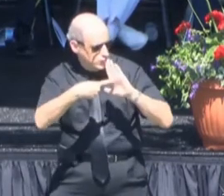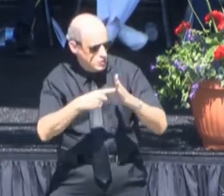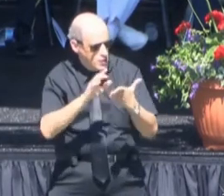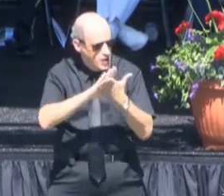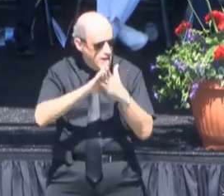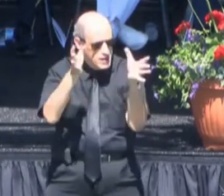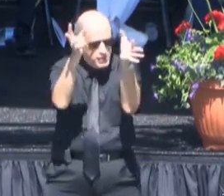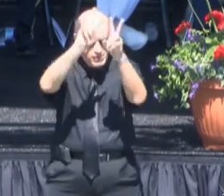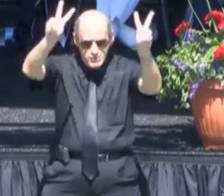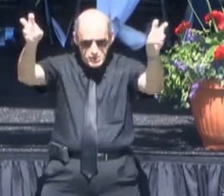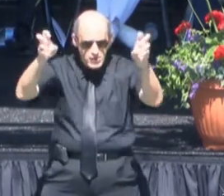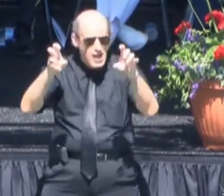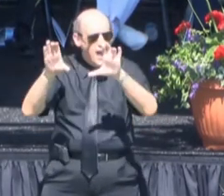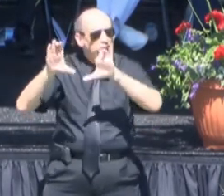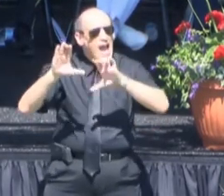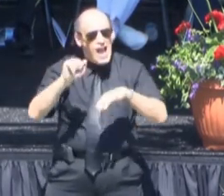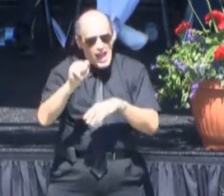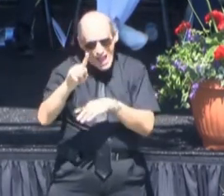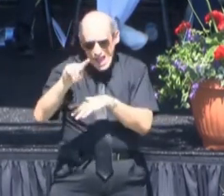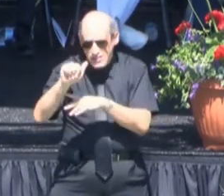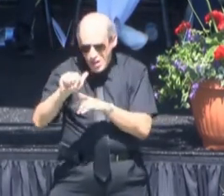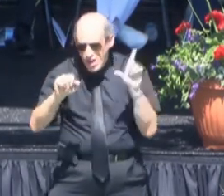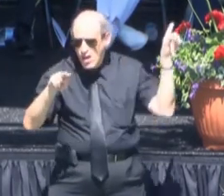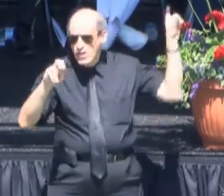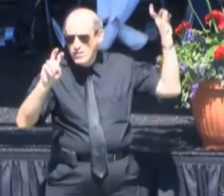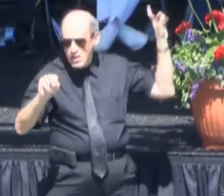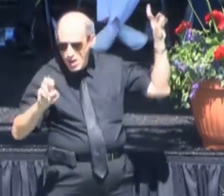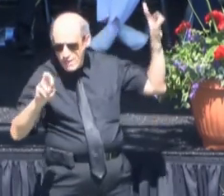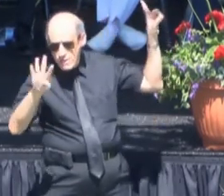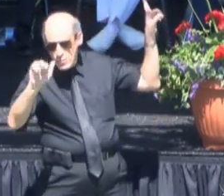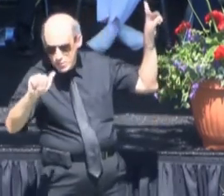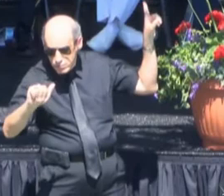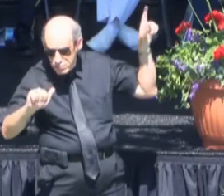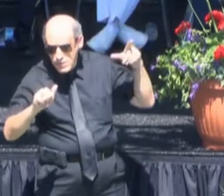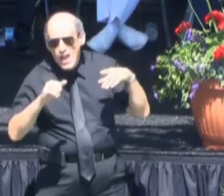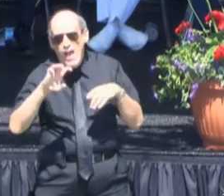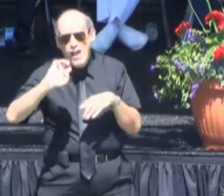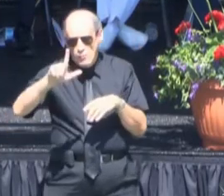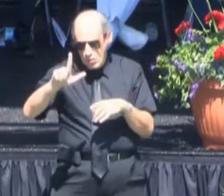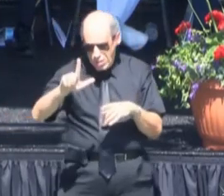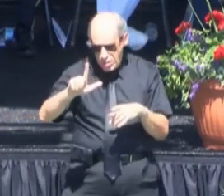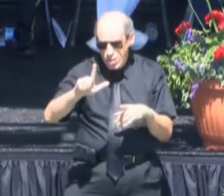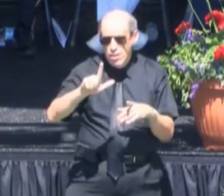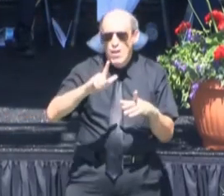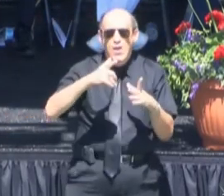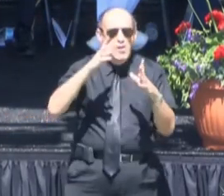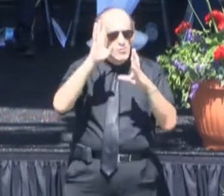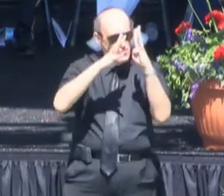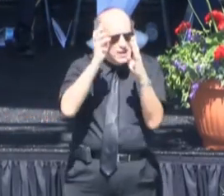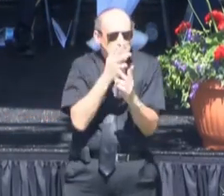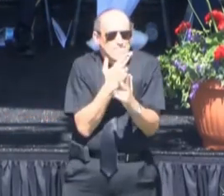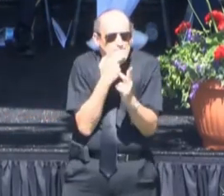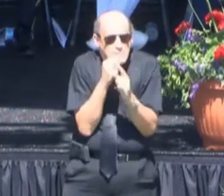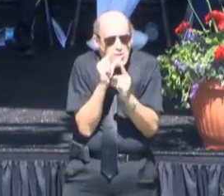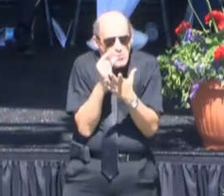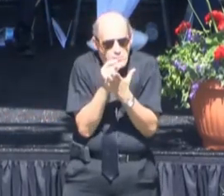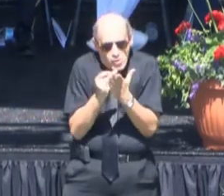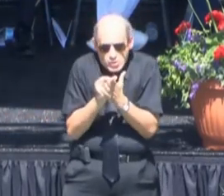motto, Acta non verba. Adam Fisher created magic nanoparticles to purify water.